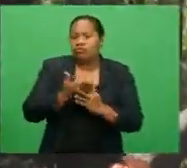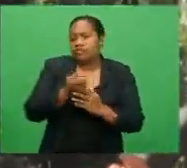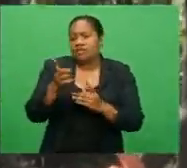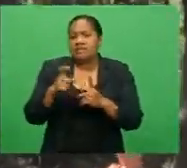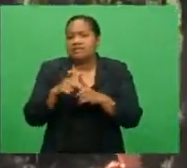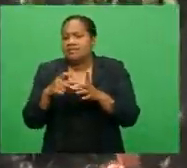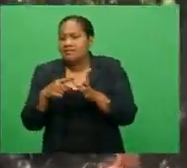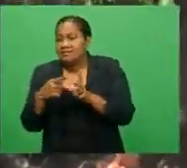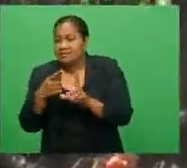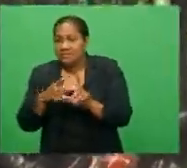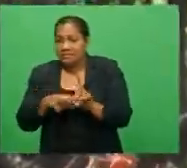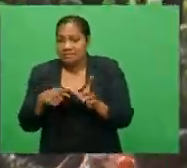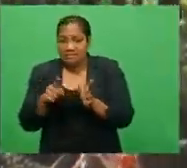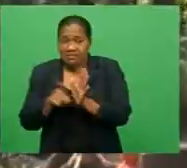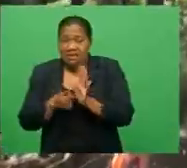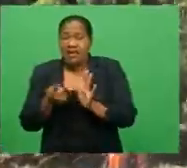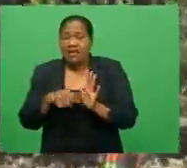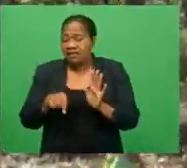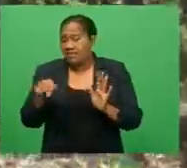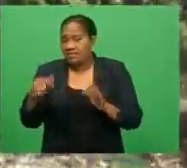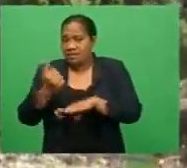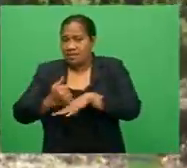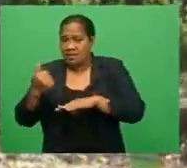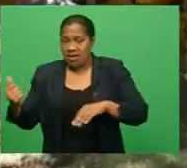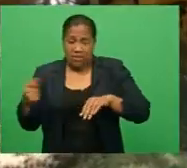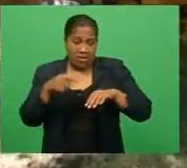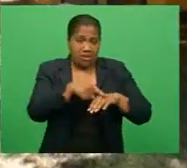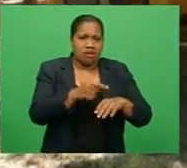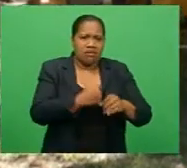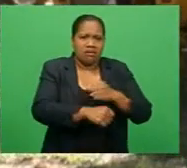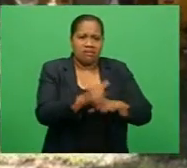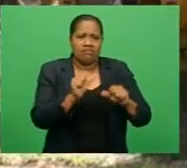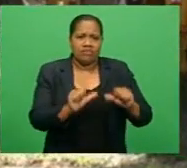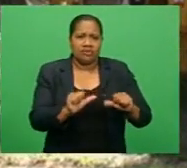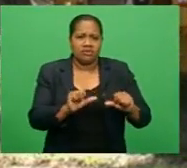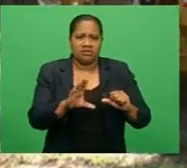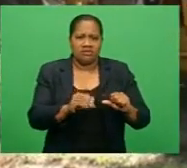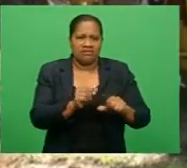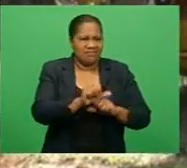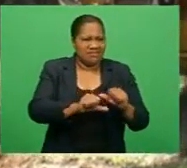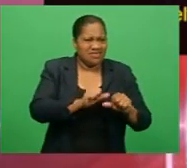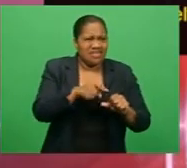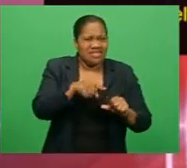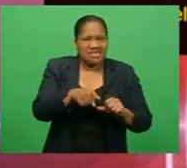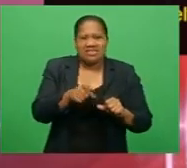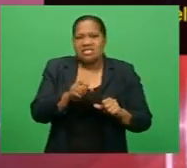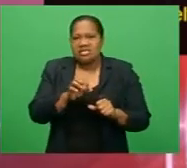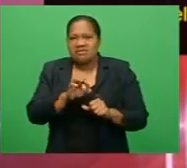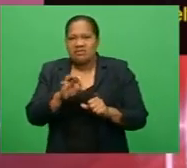Dial became the president of the Fiji Sawmillers Association with 4 dishonest sawmillers.